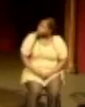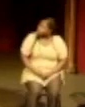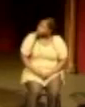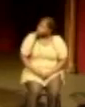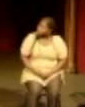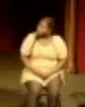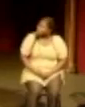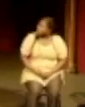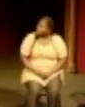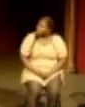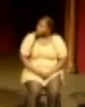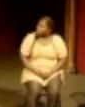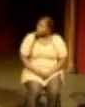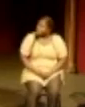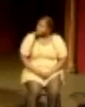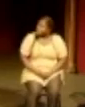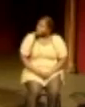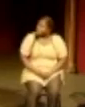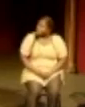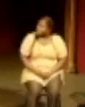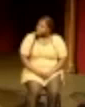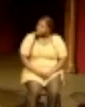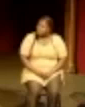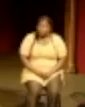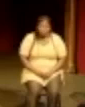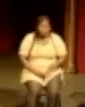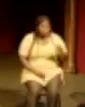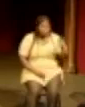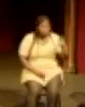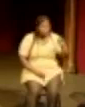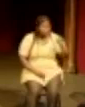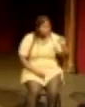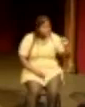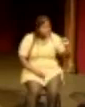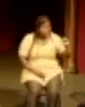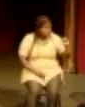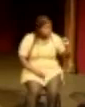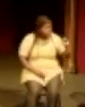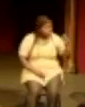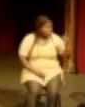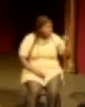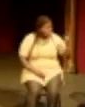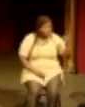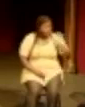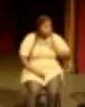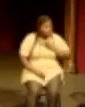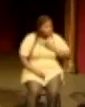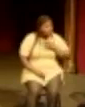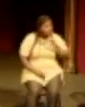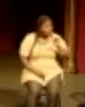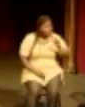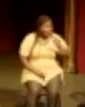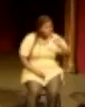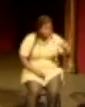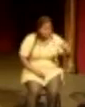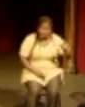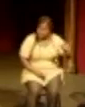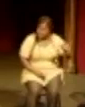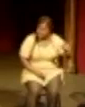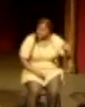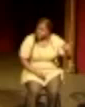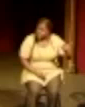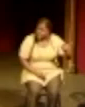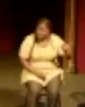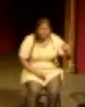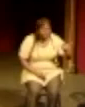know, one of our faculty members, Claude Snelling, his life was taken at the hands of the Visalia